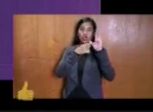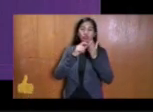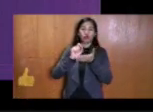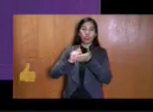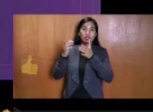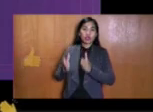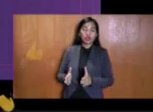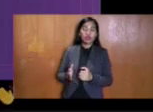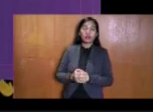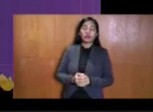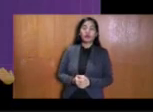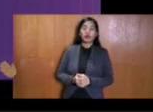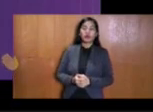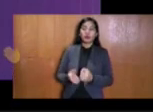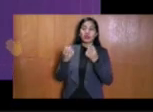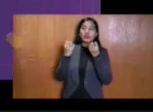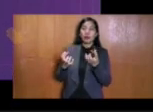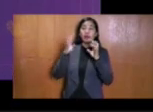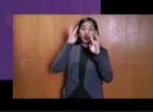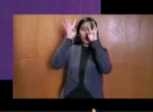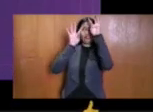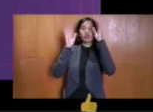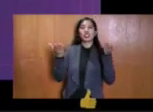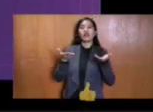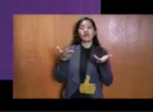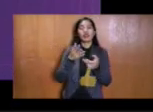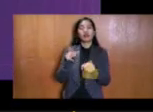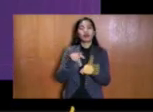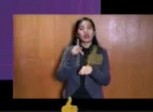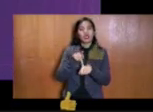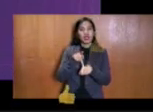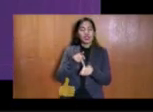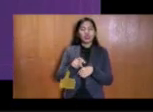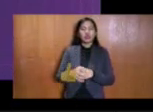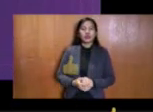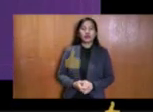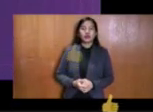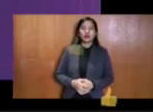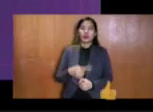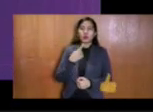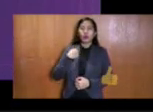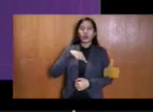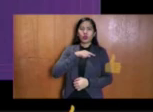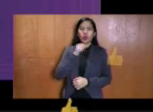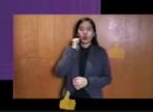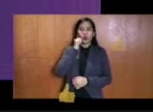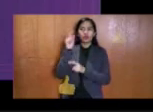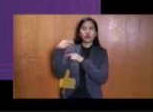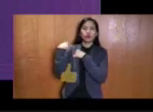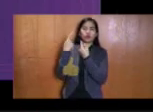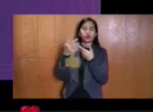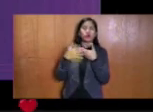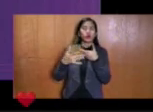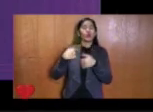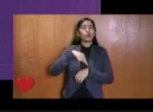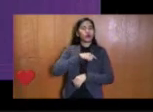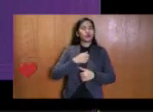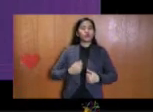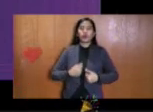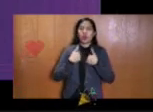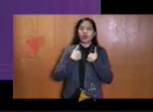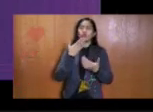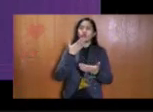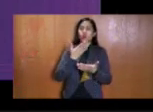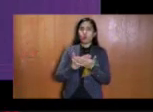to, we have many creatives in the country, and they've been gung-ho and say, we've always been around, we will survive. And that's a good